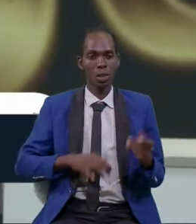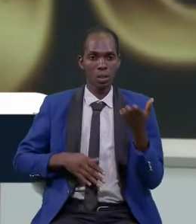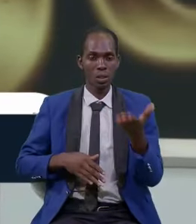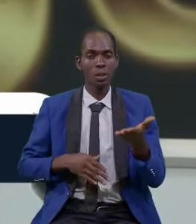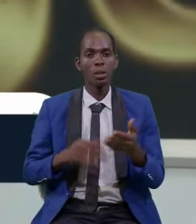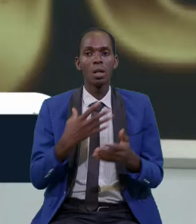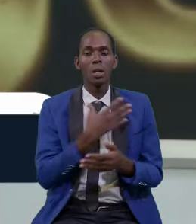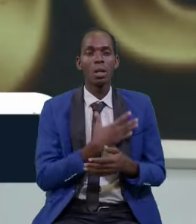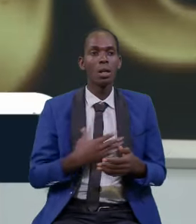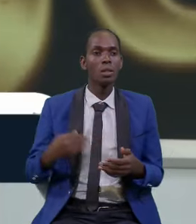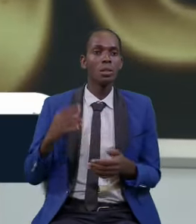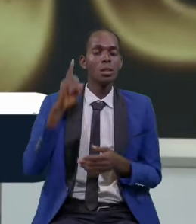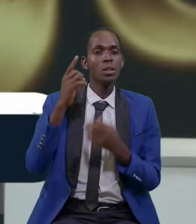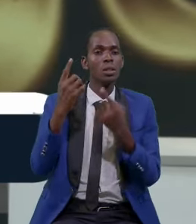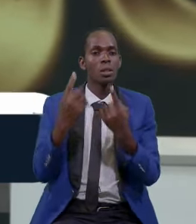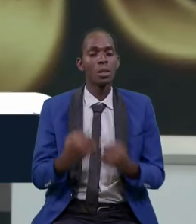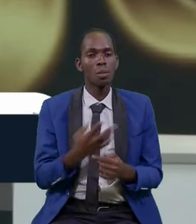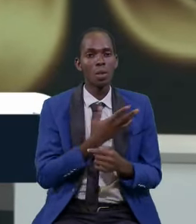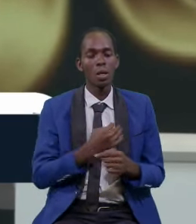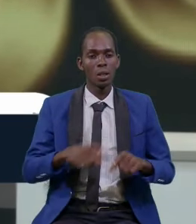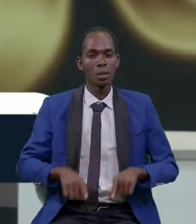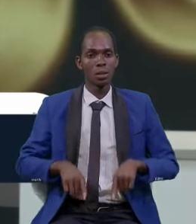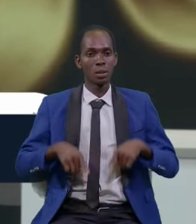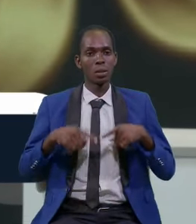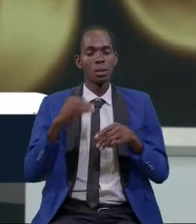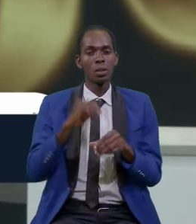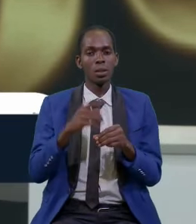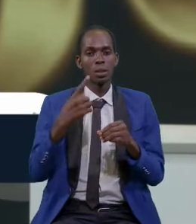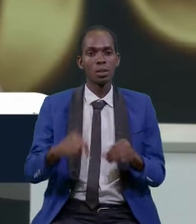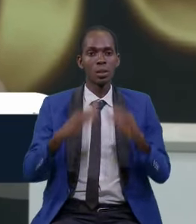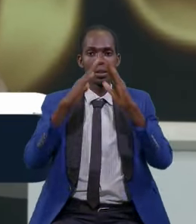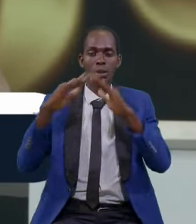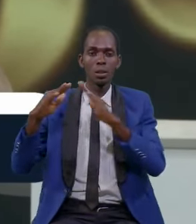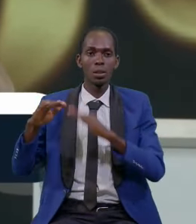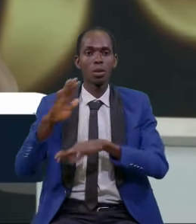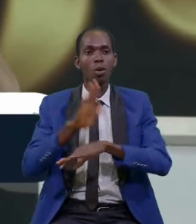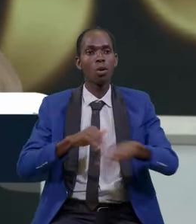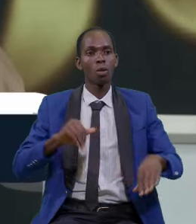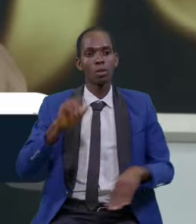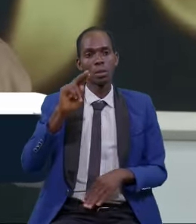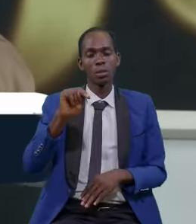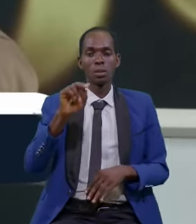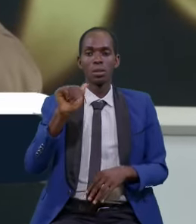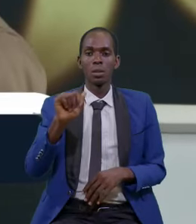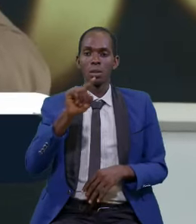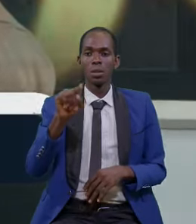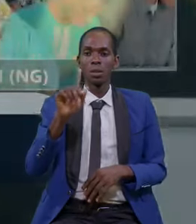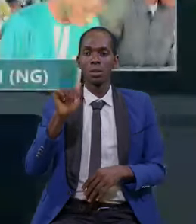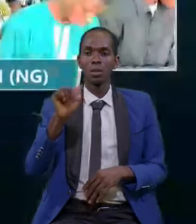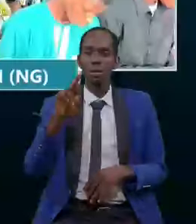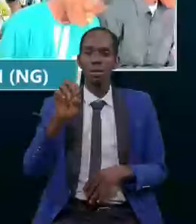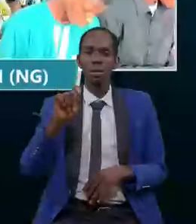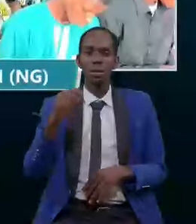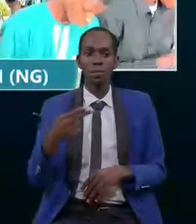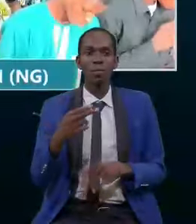and he dwelt in a city called Nazareth. Look at this. That it might be